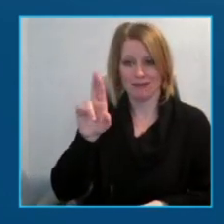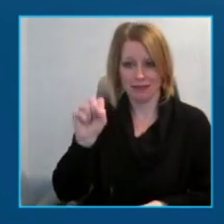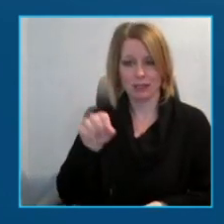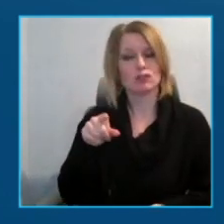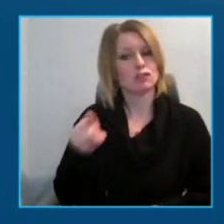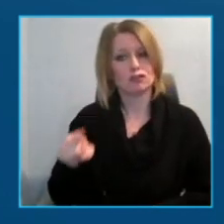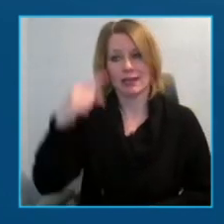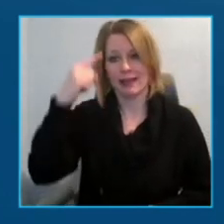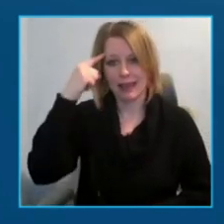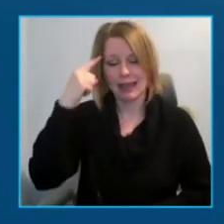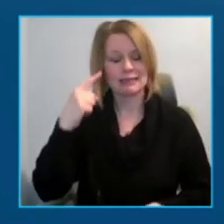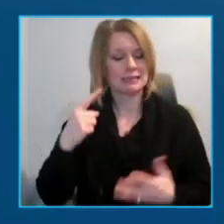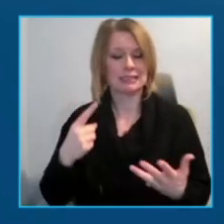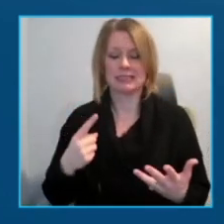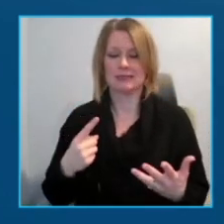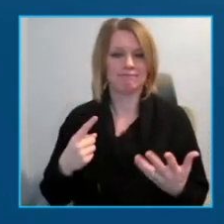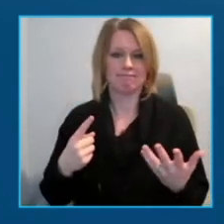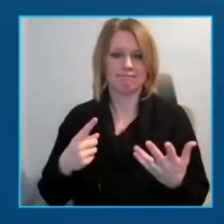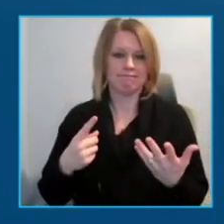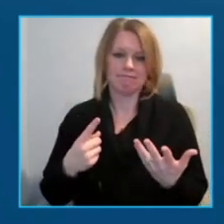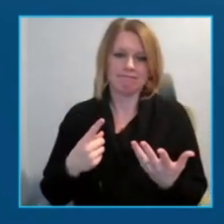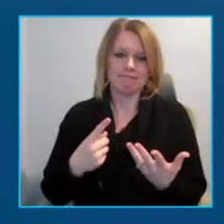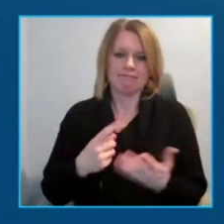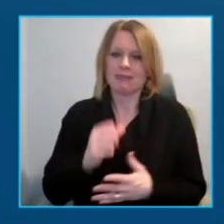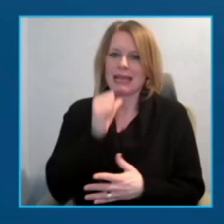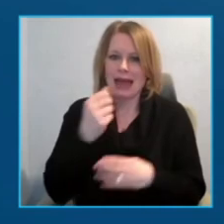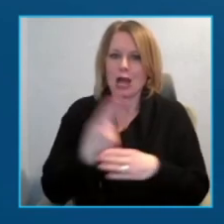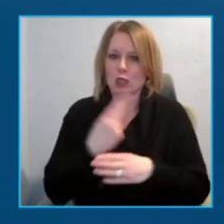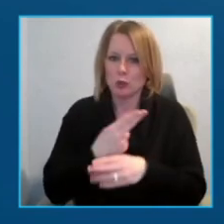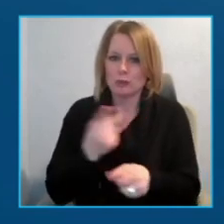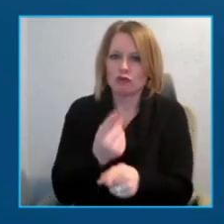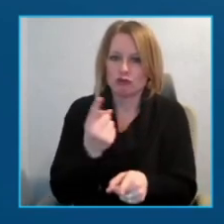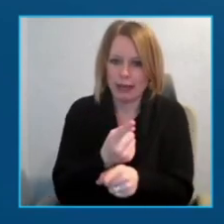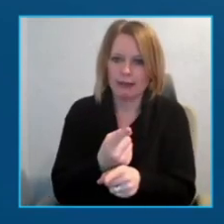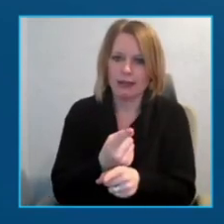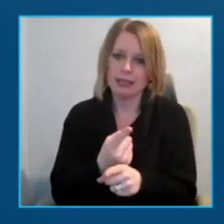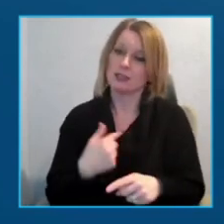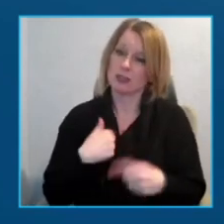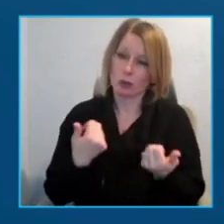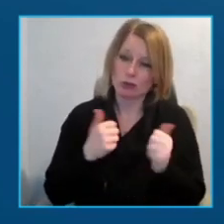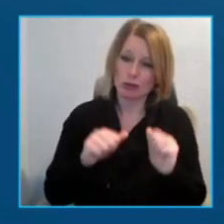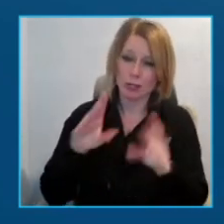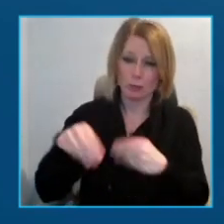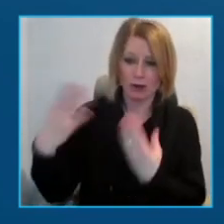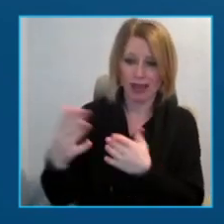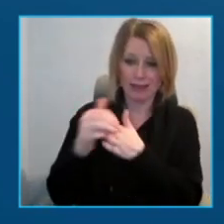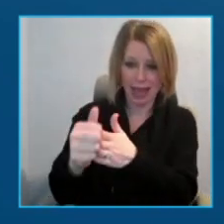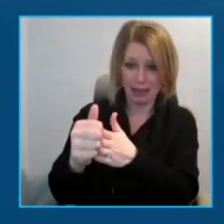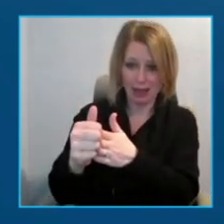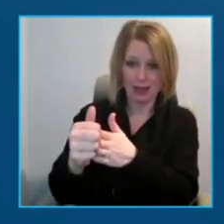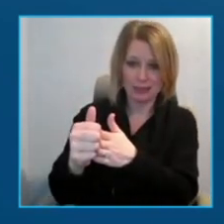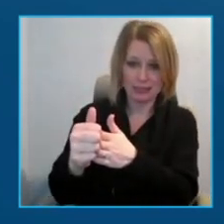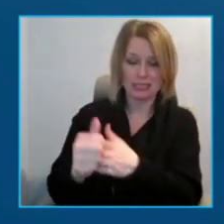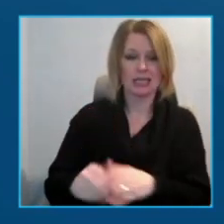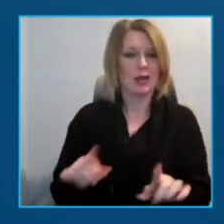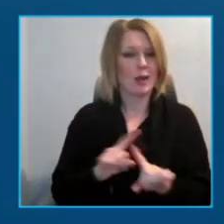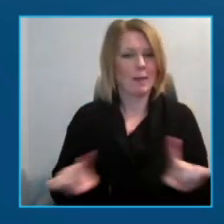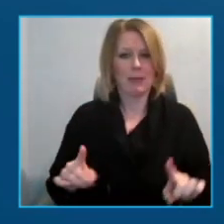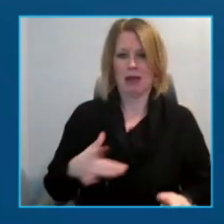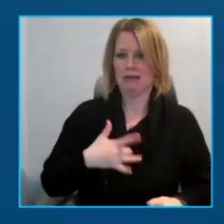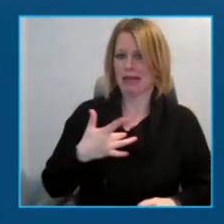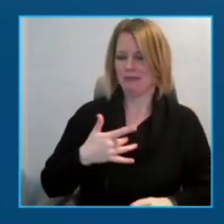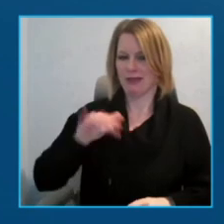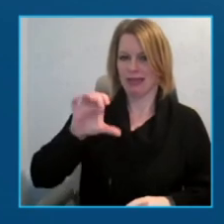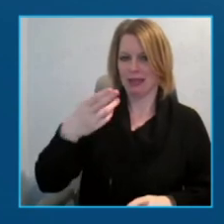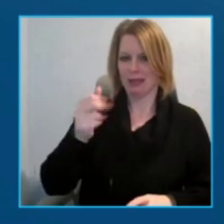be. It shouldn't be abused by a party. And so we've tried to provide some guidelines, but I don't think the DNC charter requires